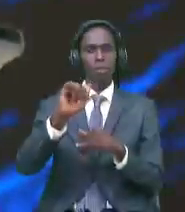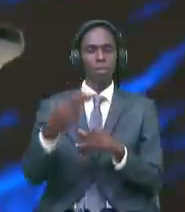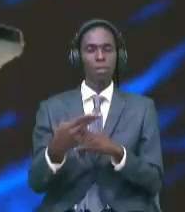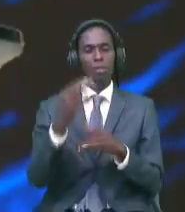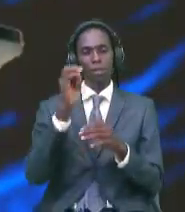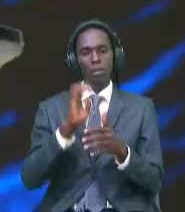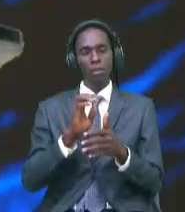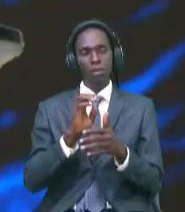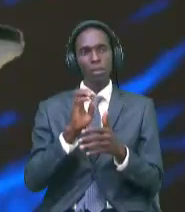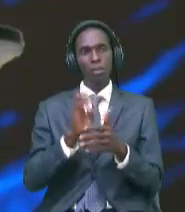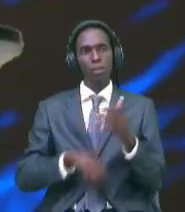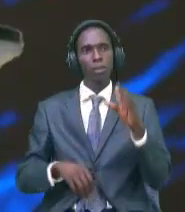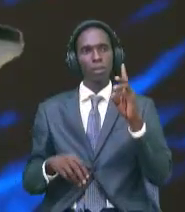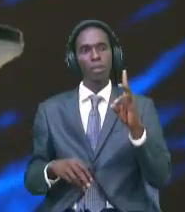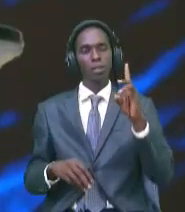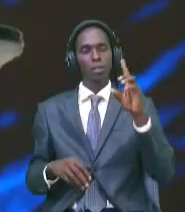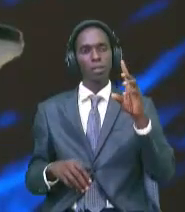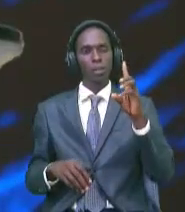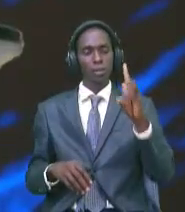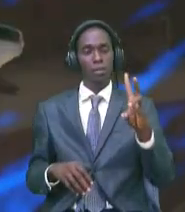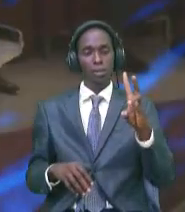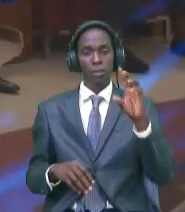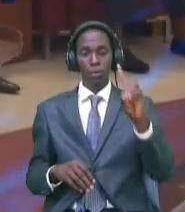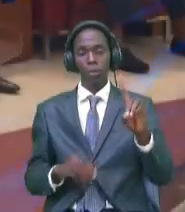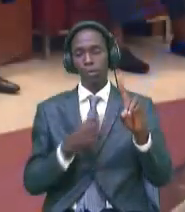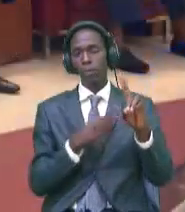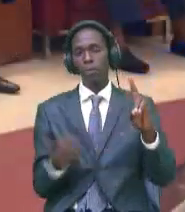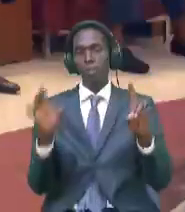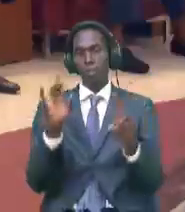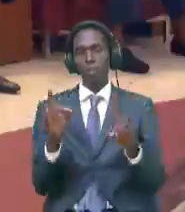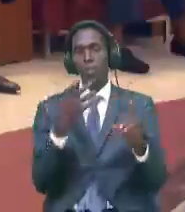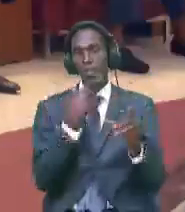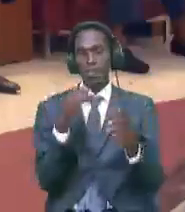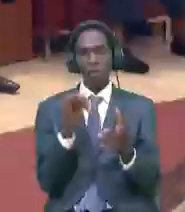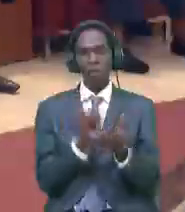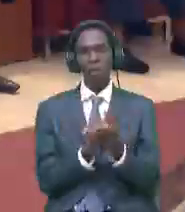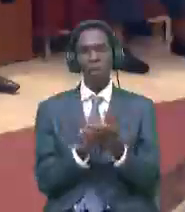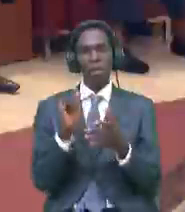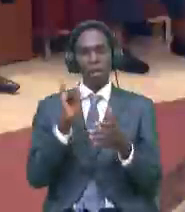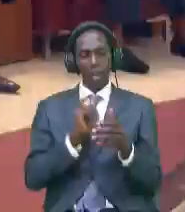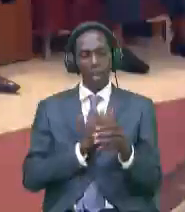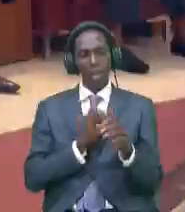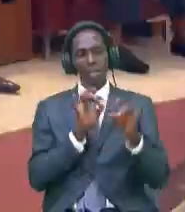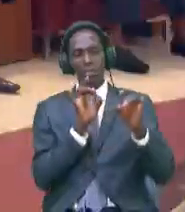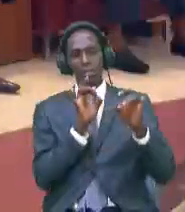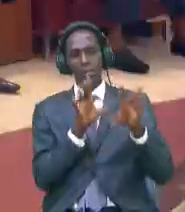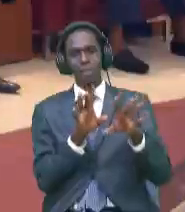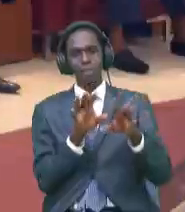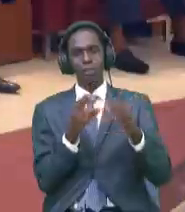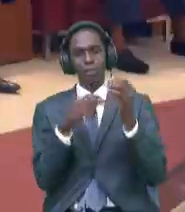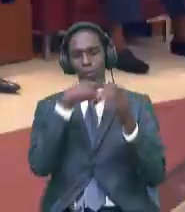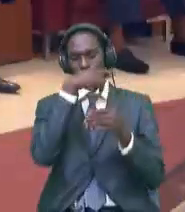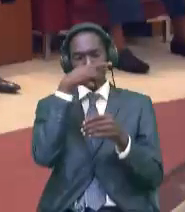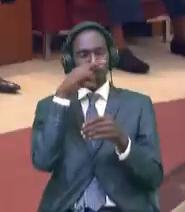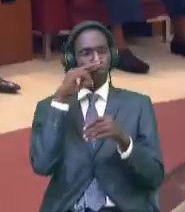Open your Bible. It says, for I, the Lord, love judgment. I hate robbery for burnt